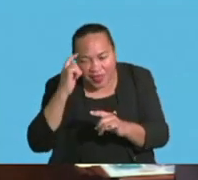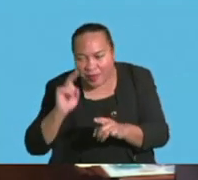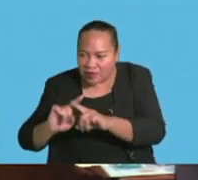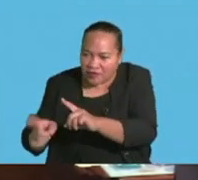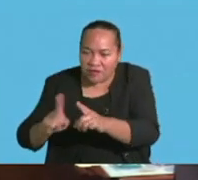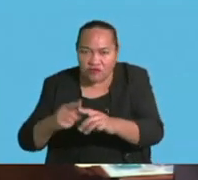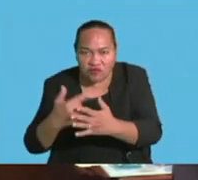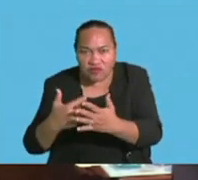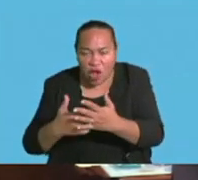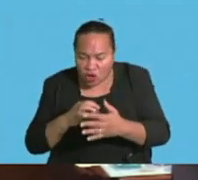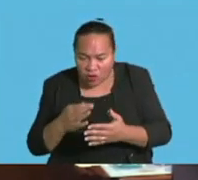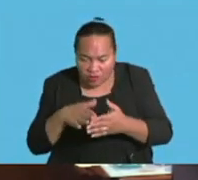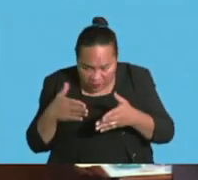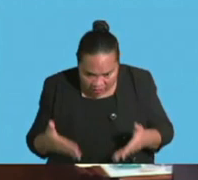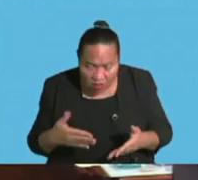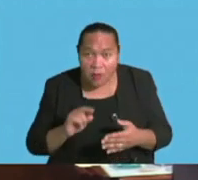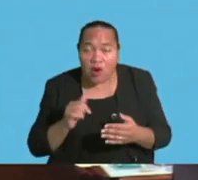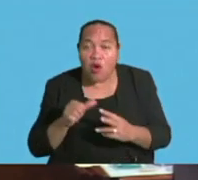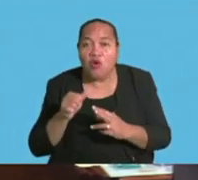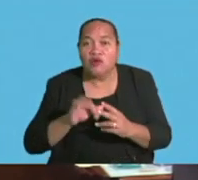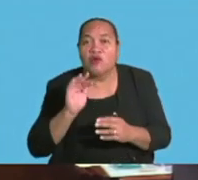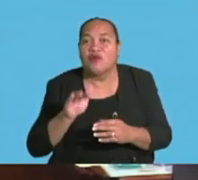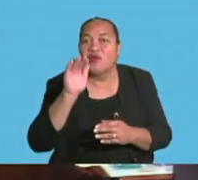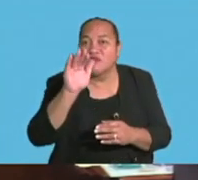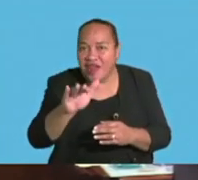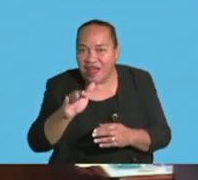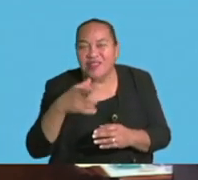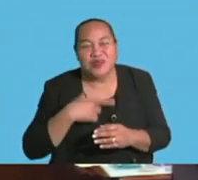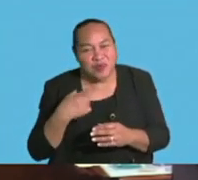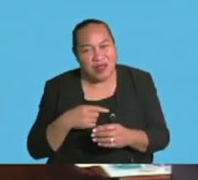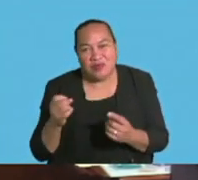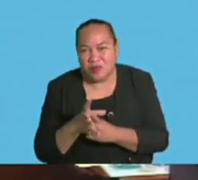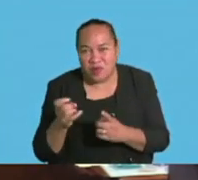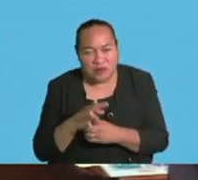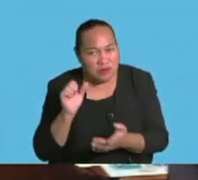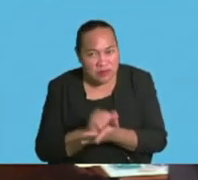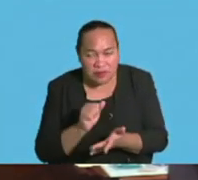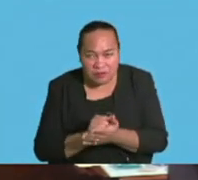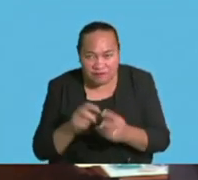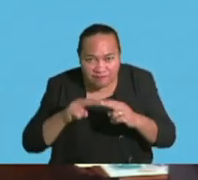the immediate period, but for the distant future. Honorable Speaker, the